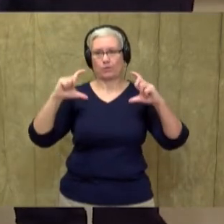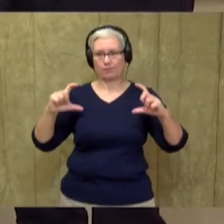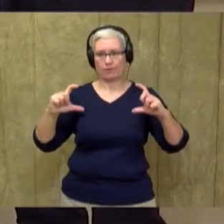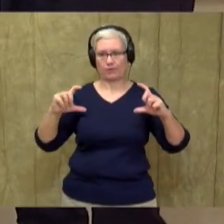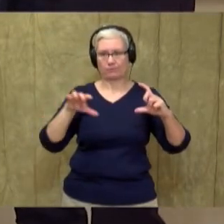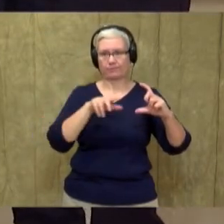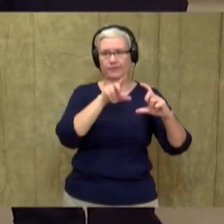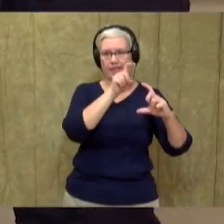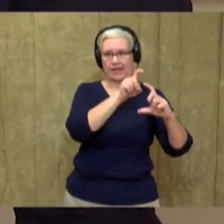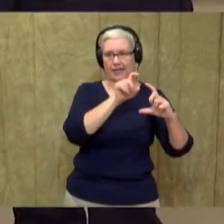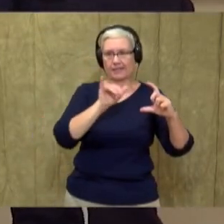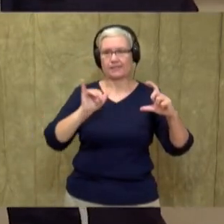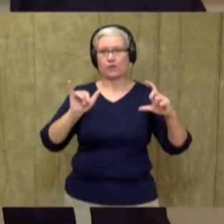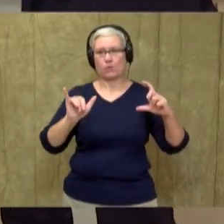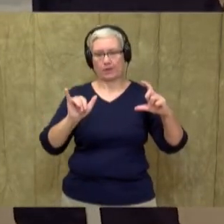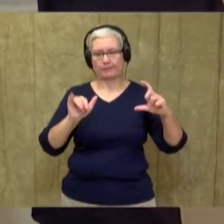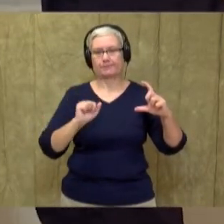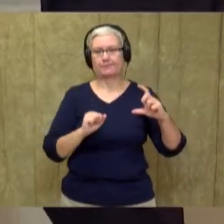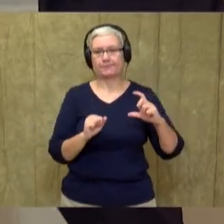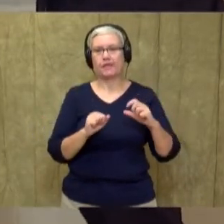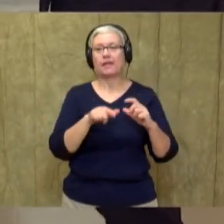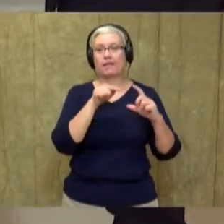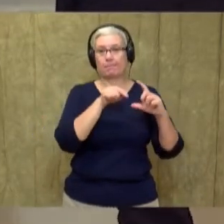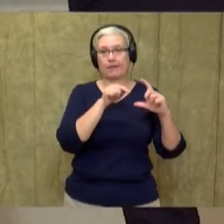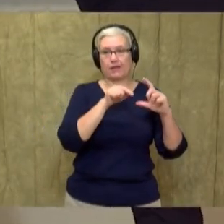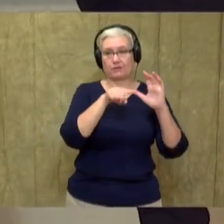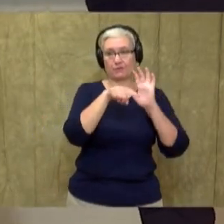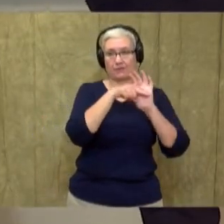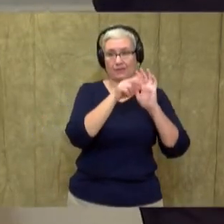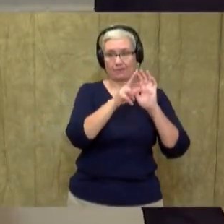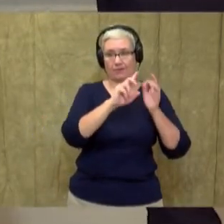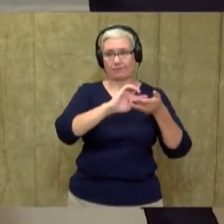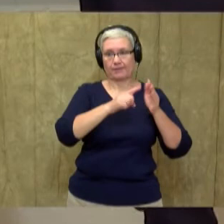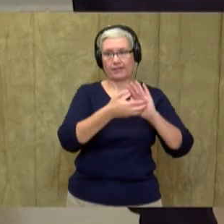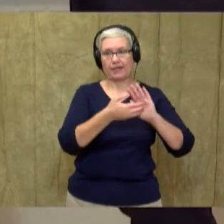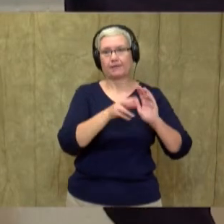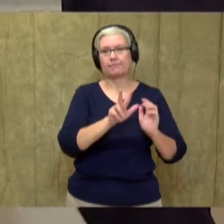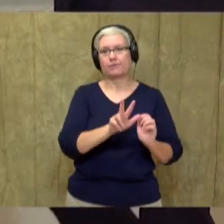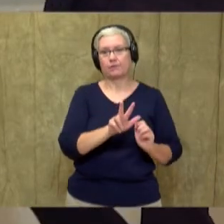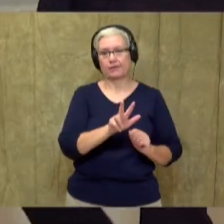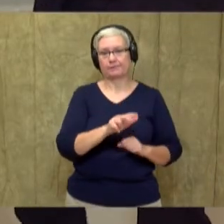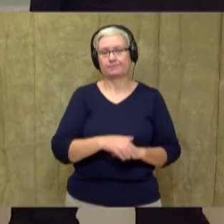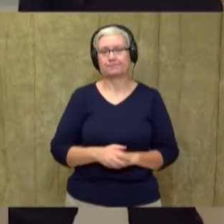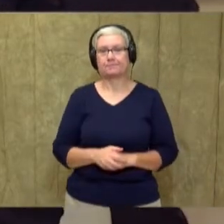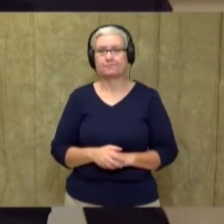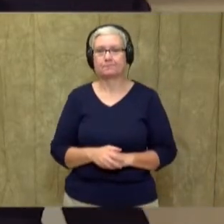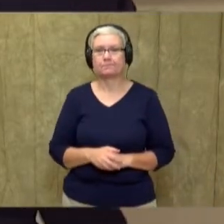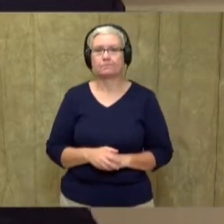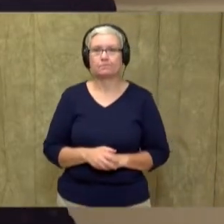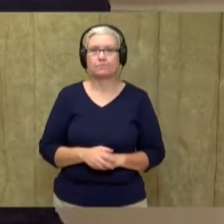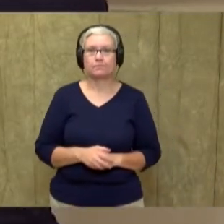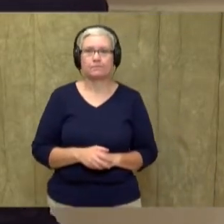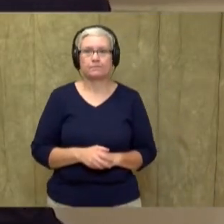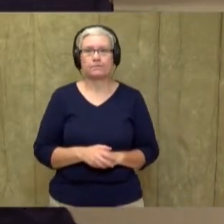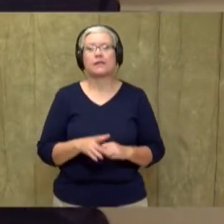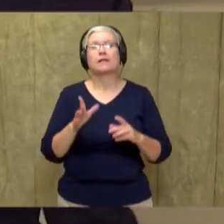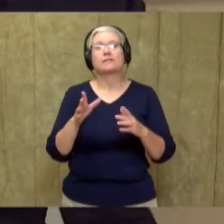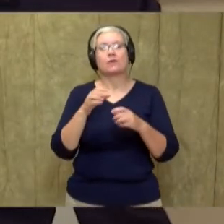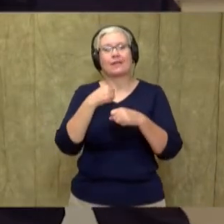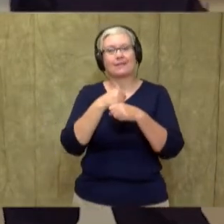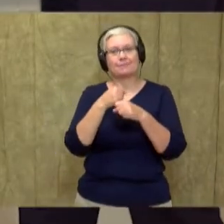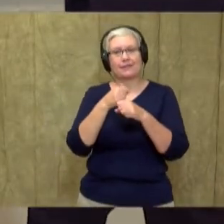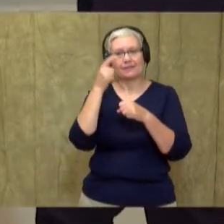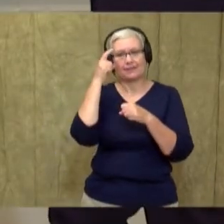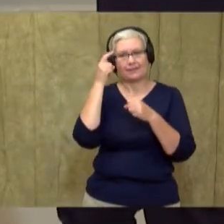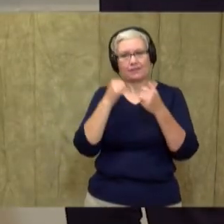vertex, that point, in this case the lowest point, the minimum point on our graph. All right, so let's make sense of some of these